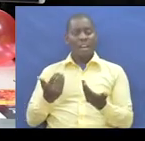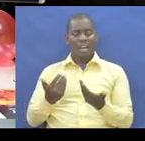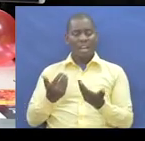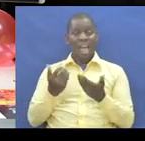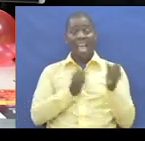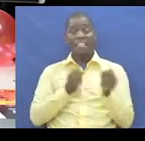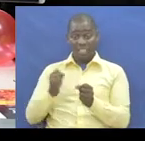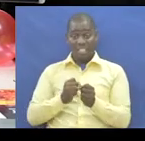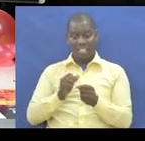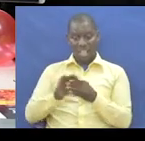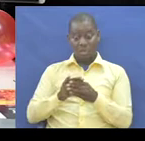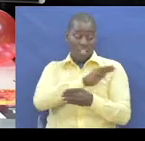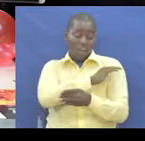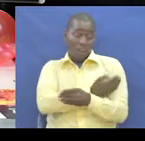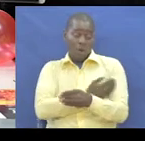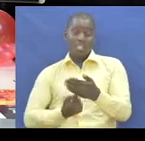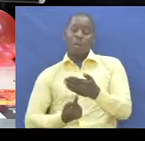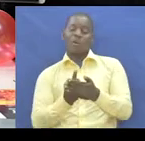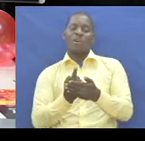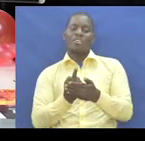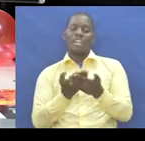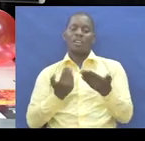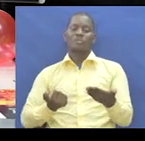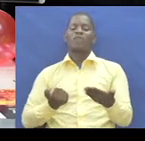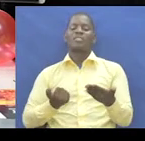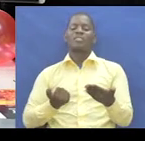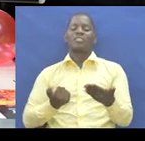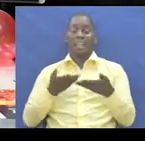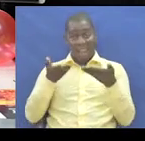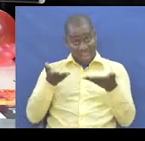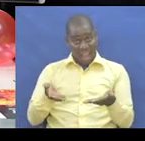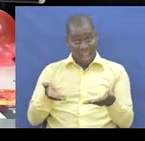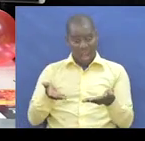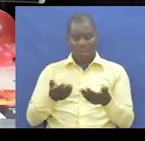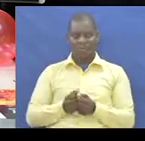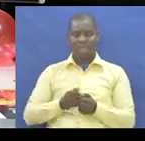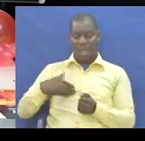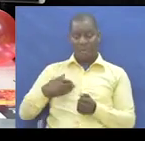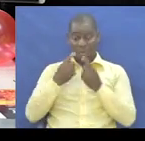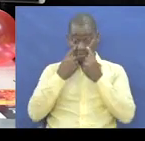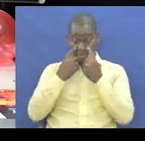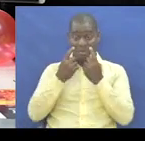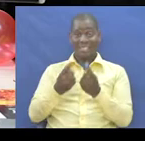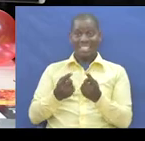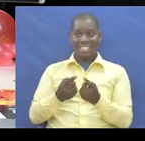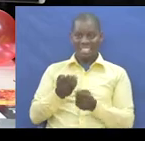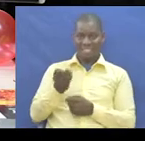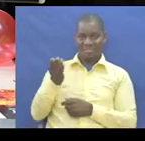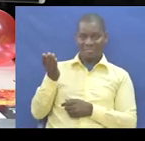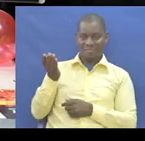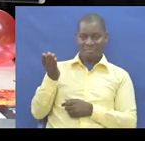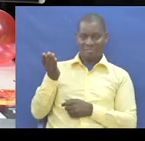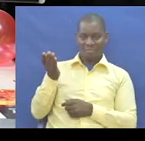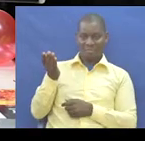we can now have some demonstrations regarding to some of the events of which a force can cause. So let us